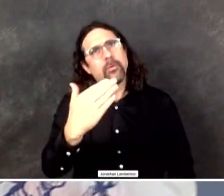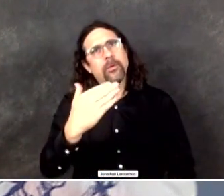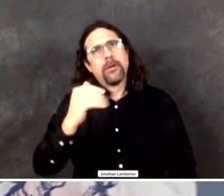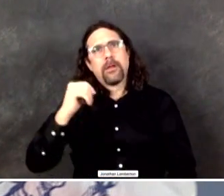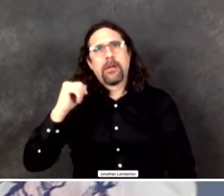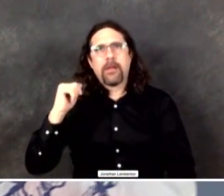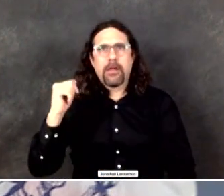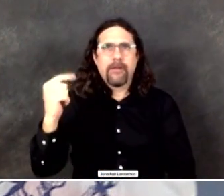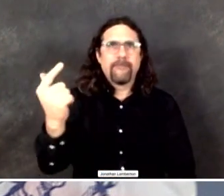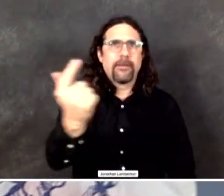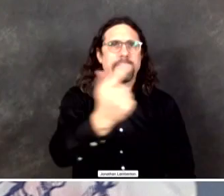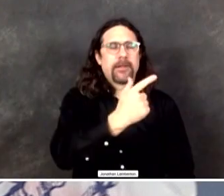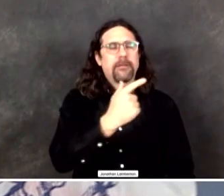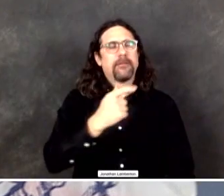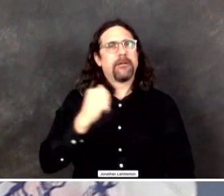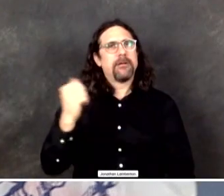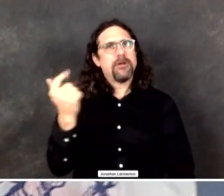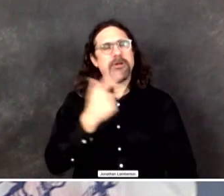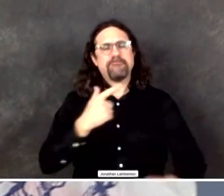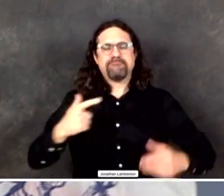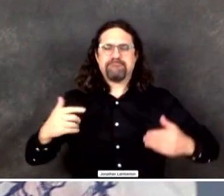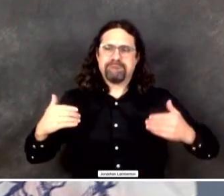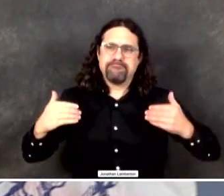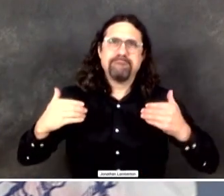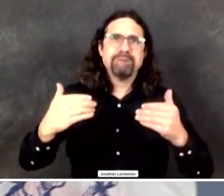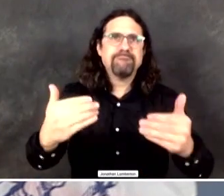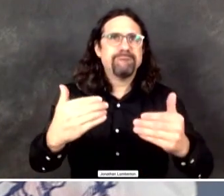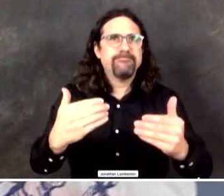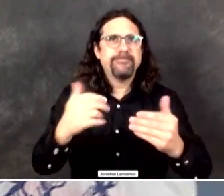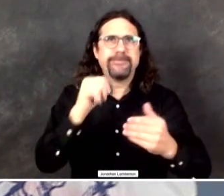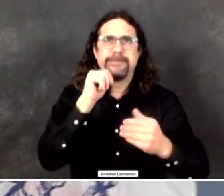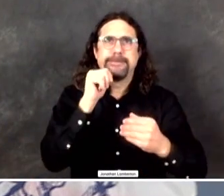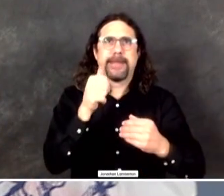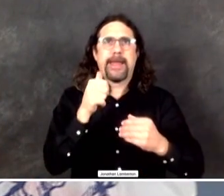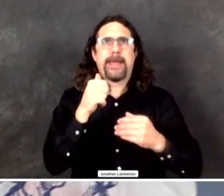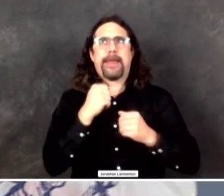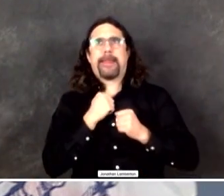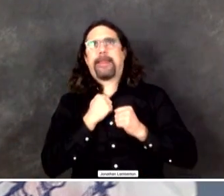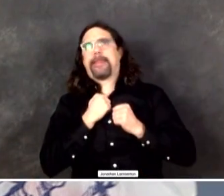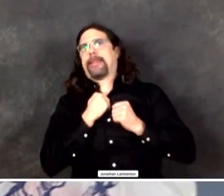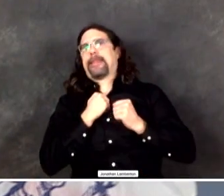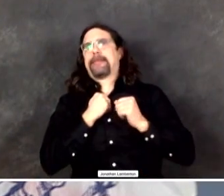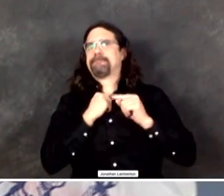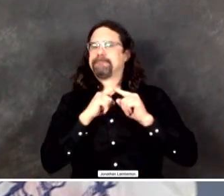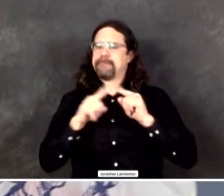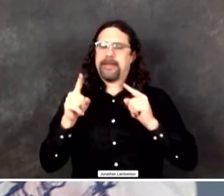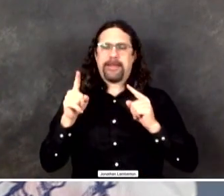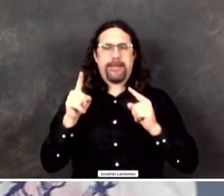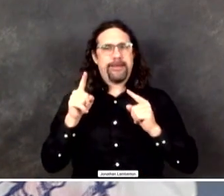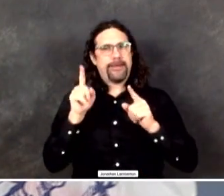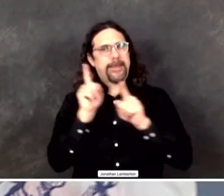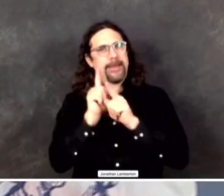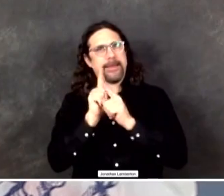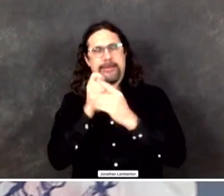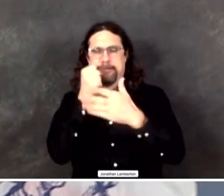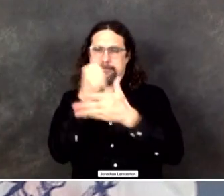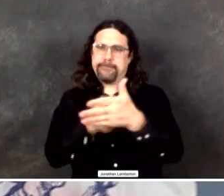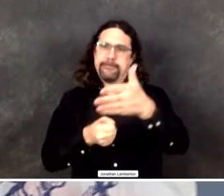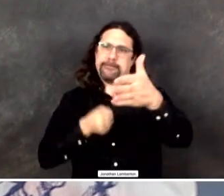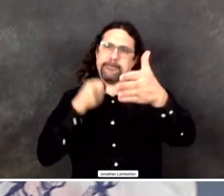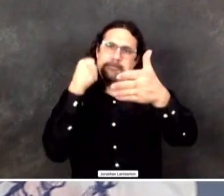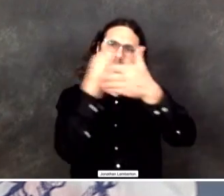crisis. We originally said the best case scenario would be to come back on